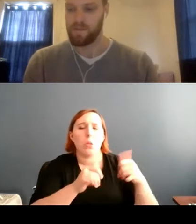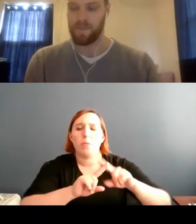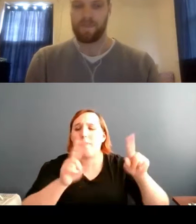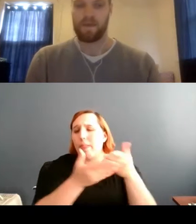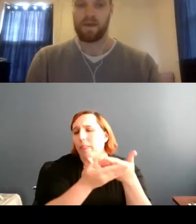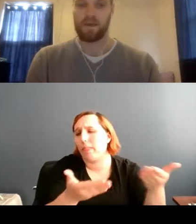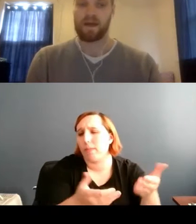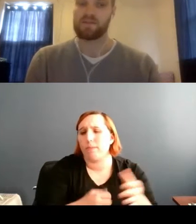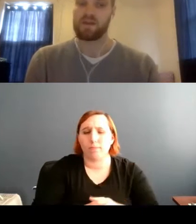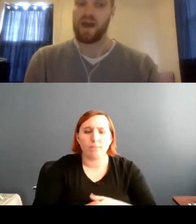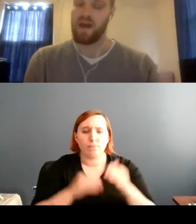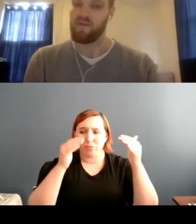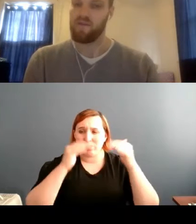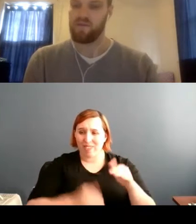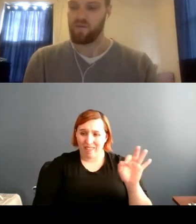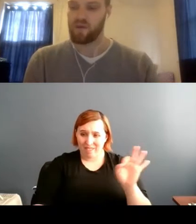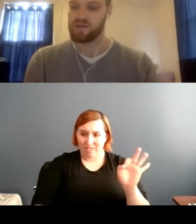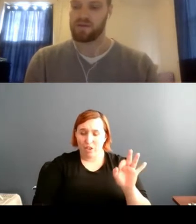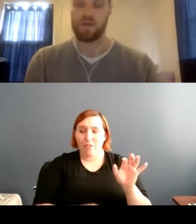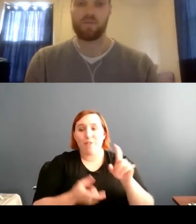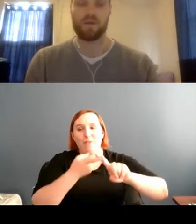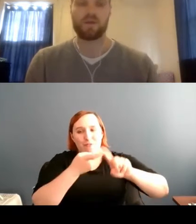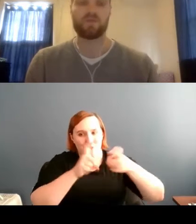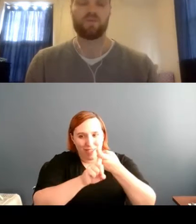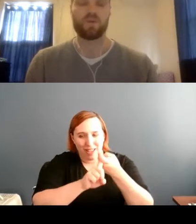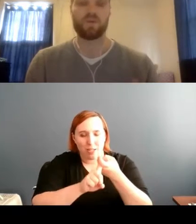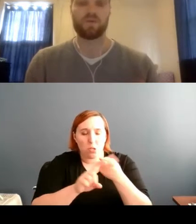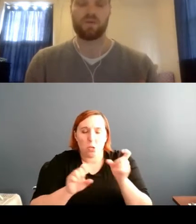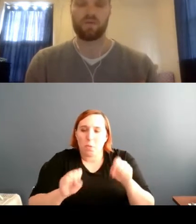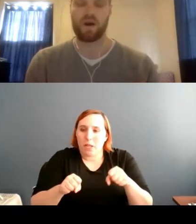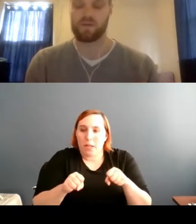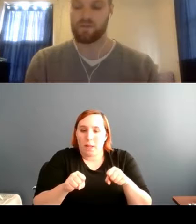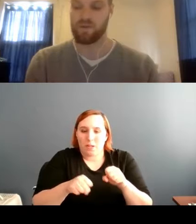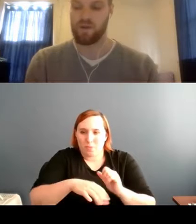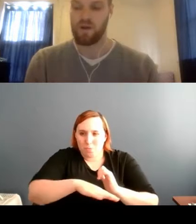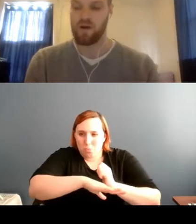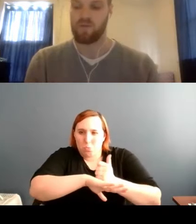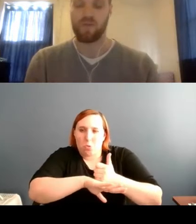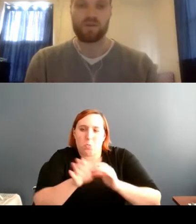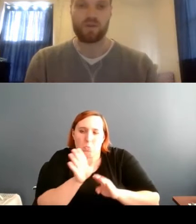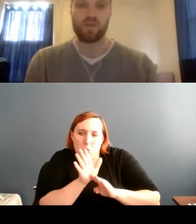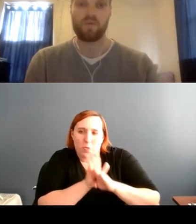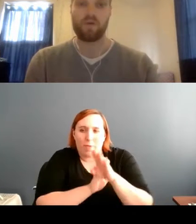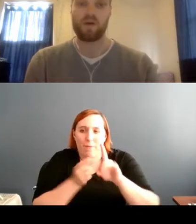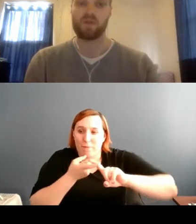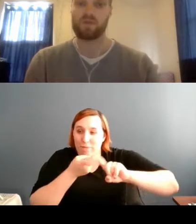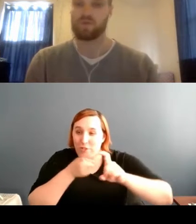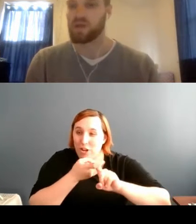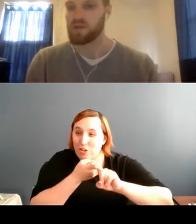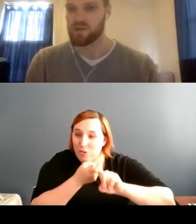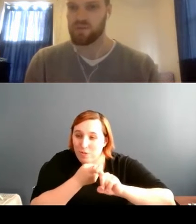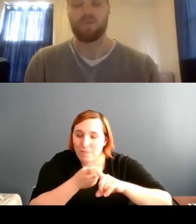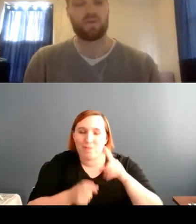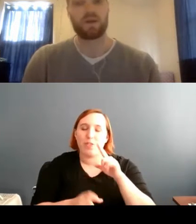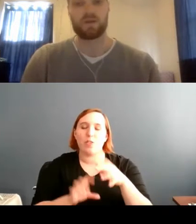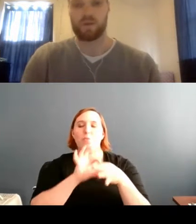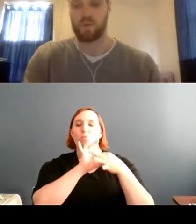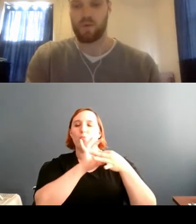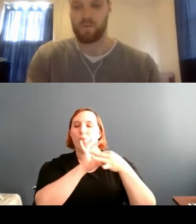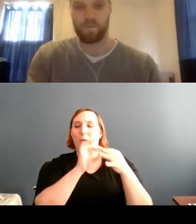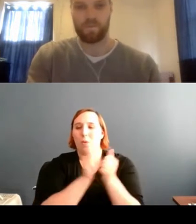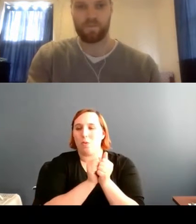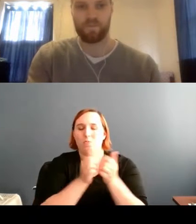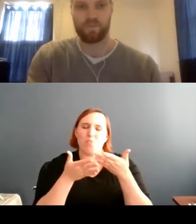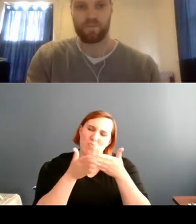objects. And lastly, F, friends, the ability to build and foster a friendship, as well as relationship building in